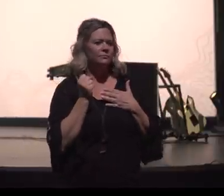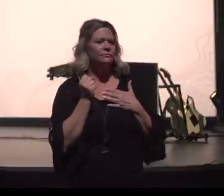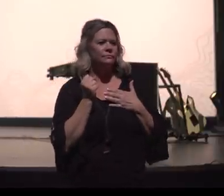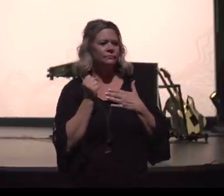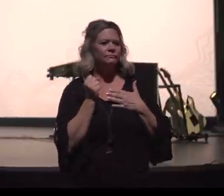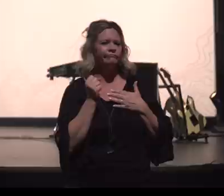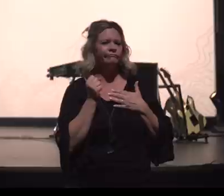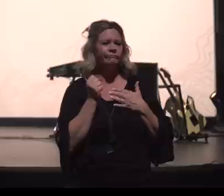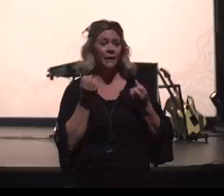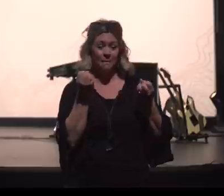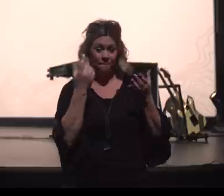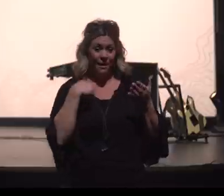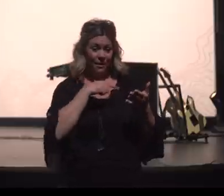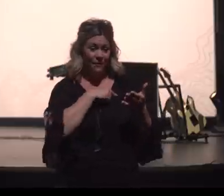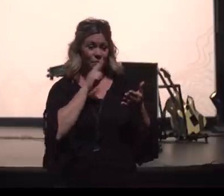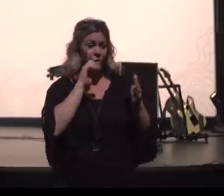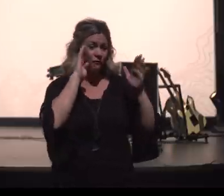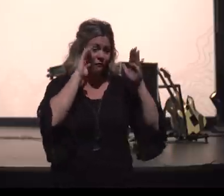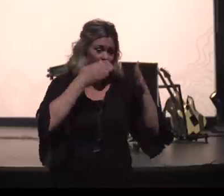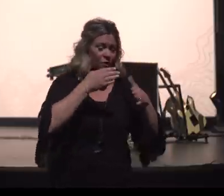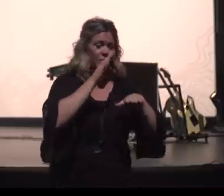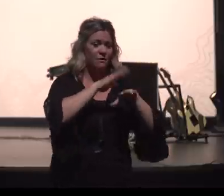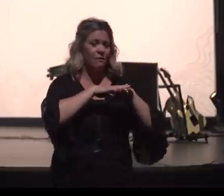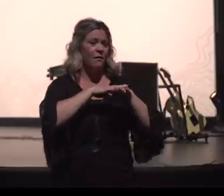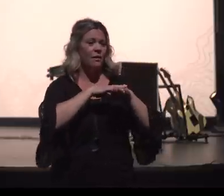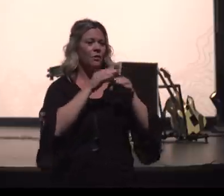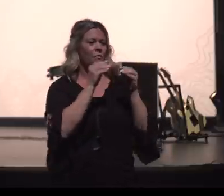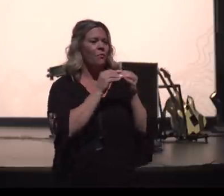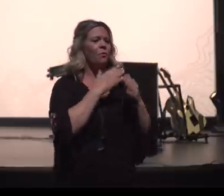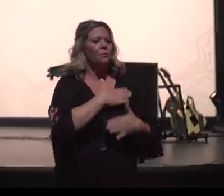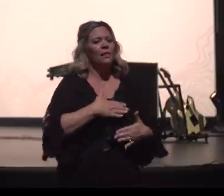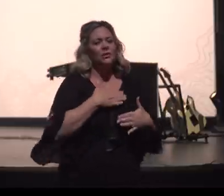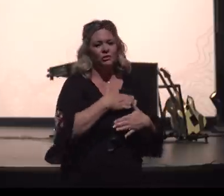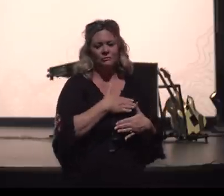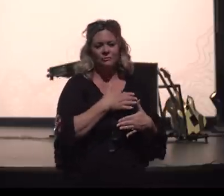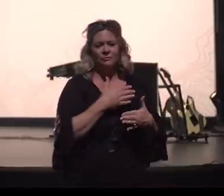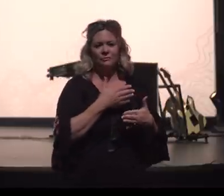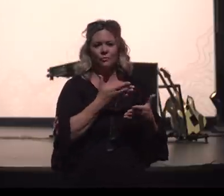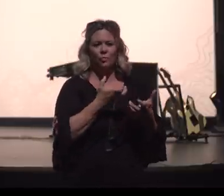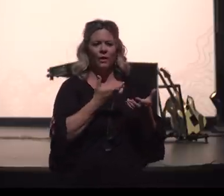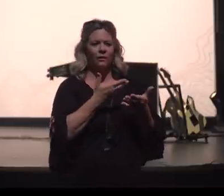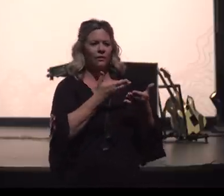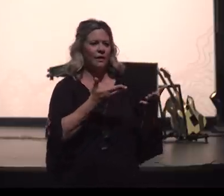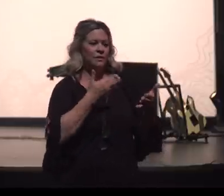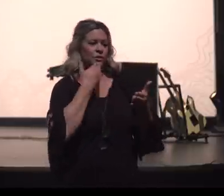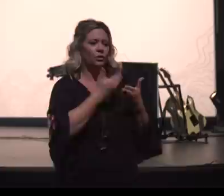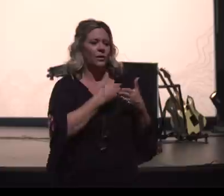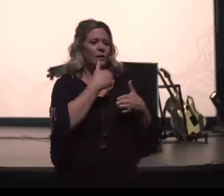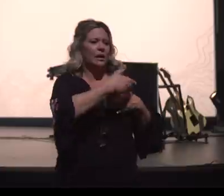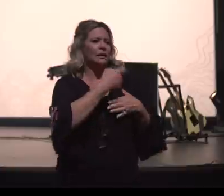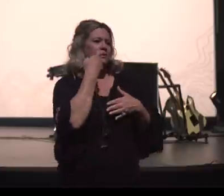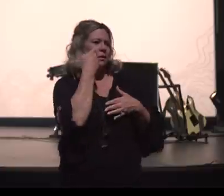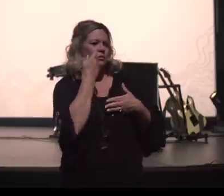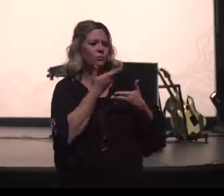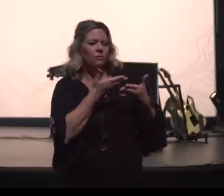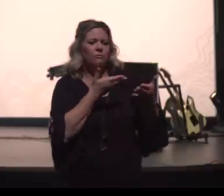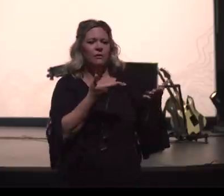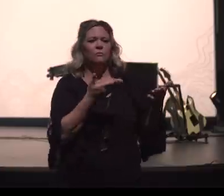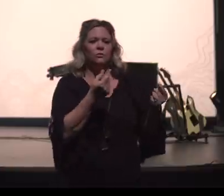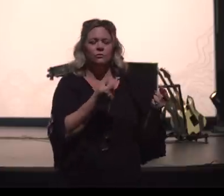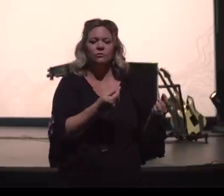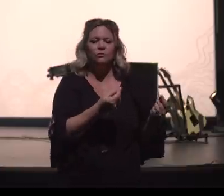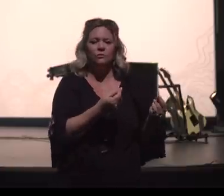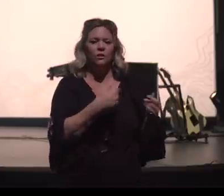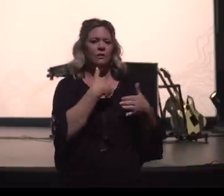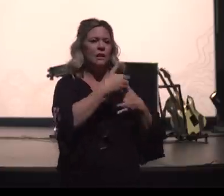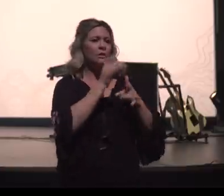Many of us, what we're focused on is we're focused on more pleasure. or focus on the next sexual escapade,